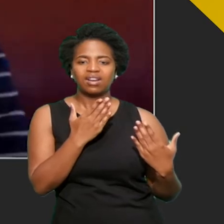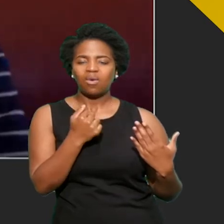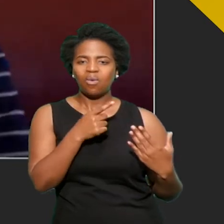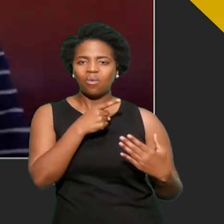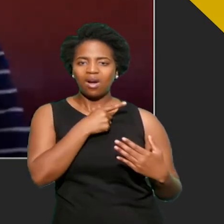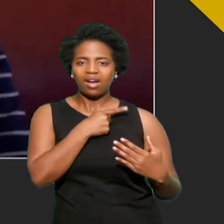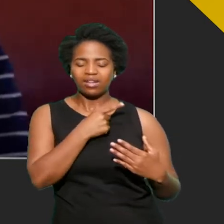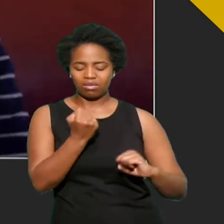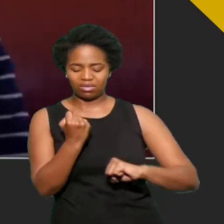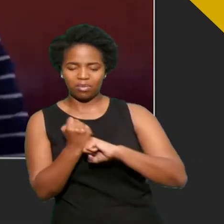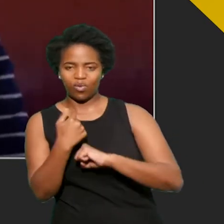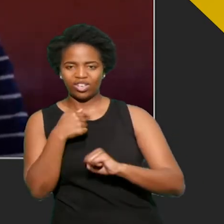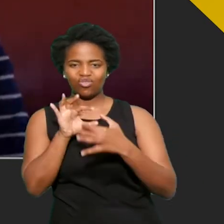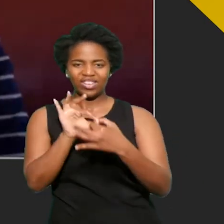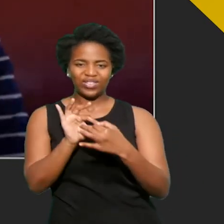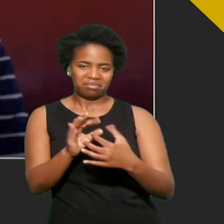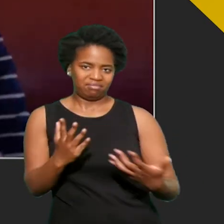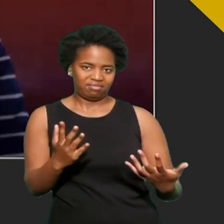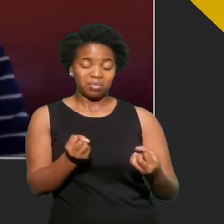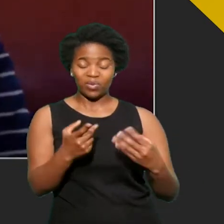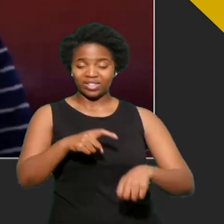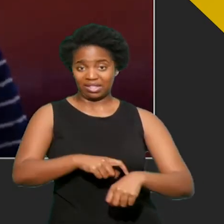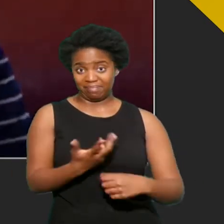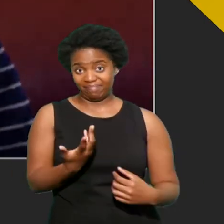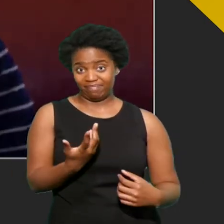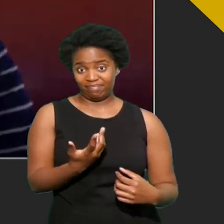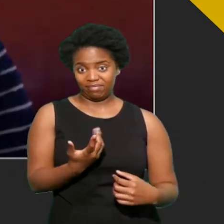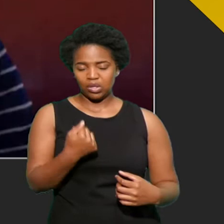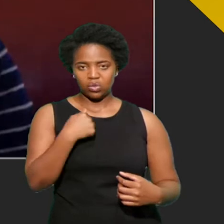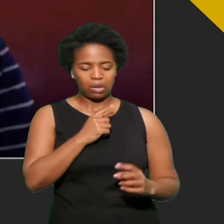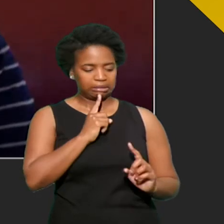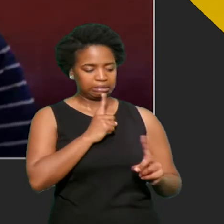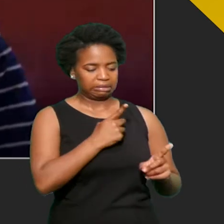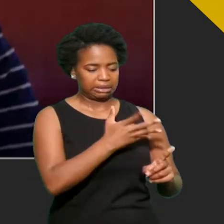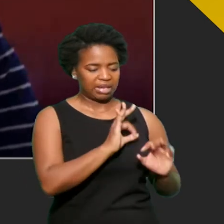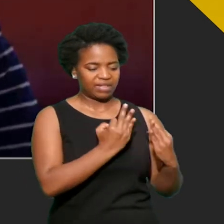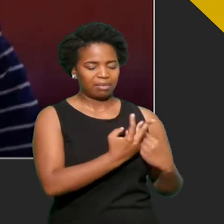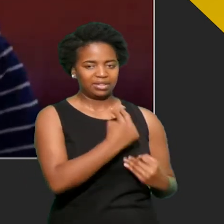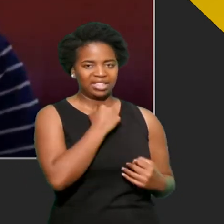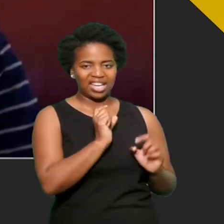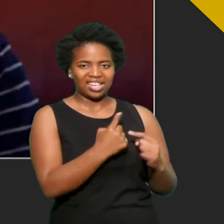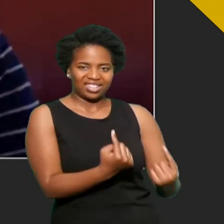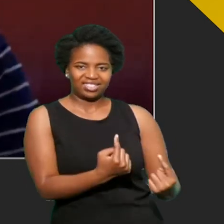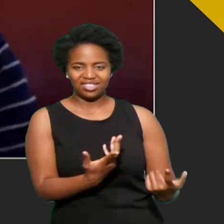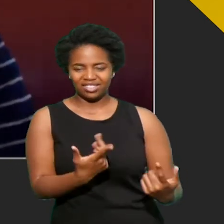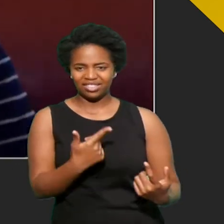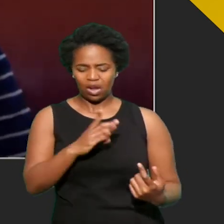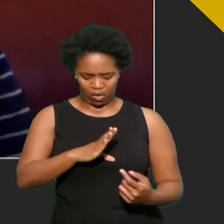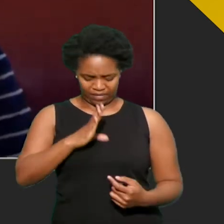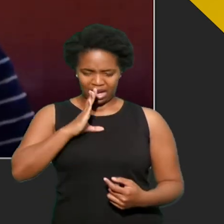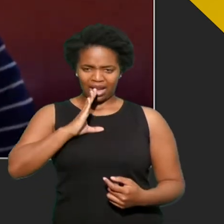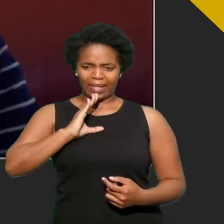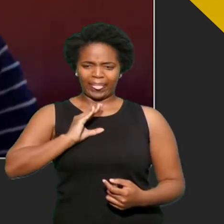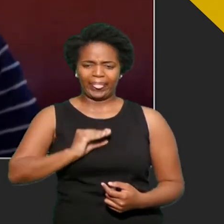really support you in most cases. So who do you go back to? Your self-esteem,